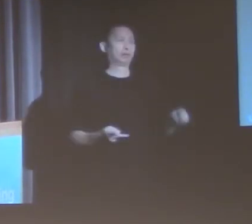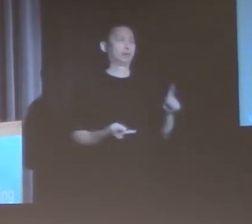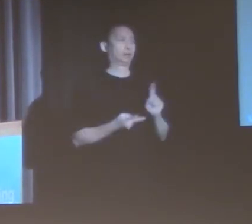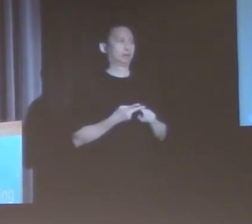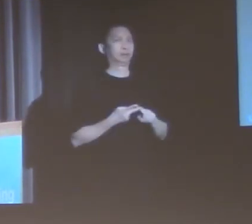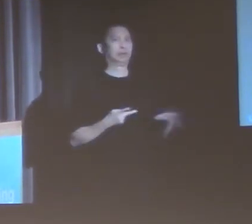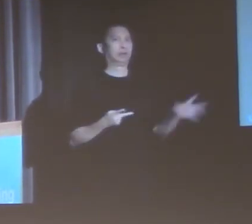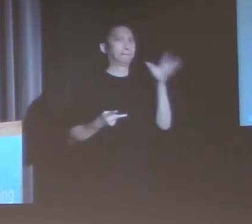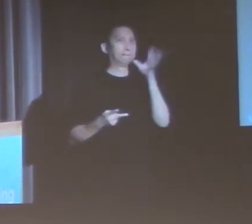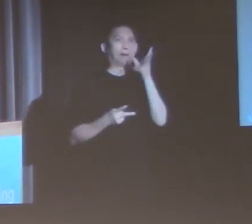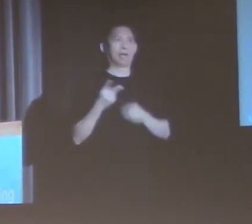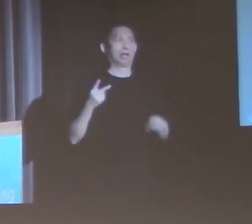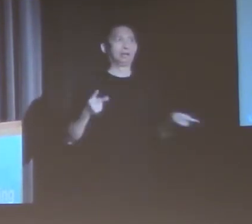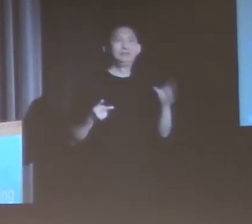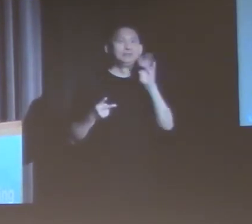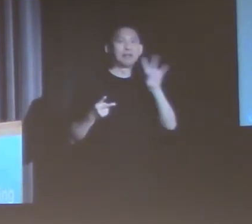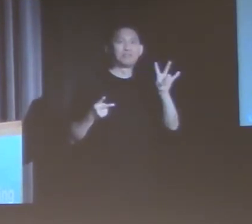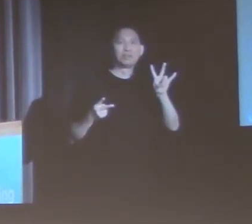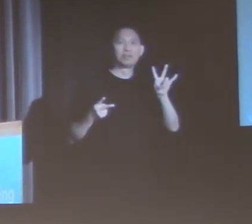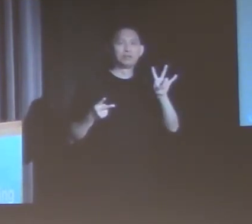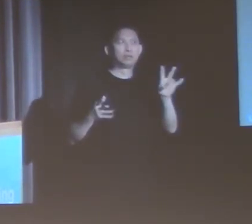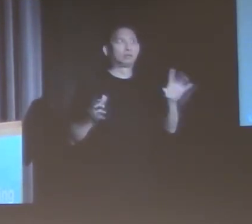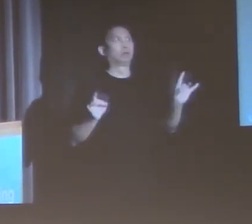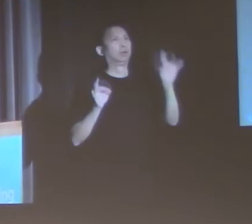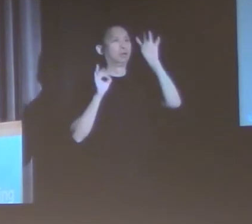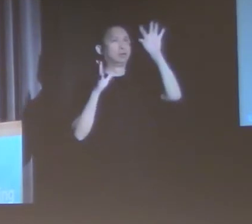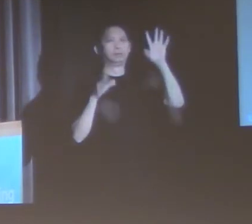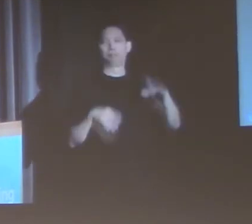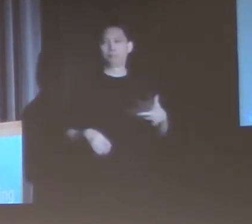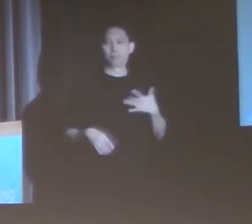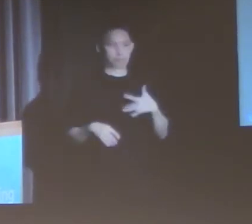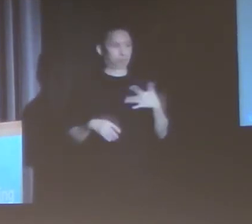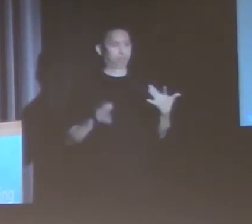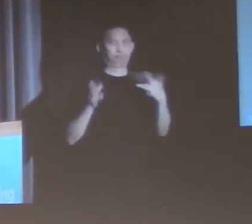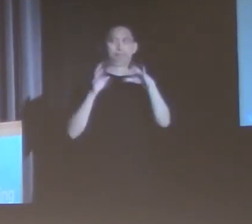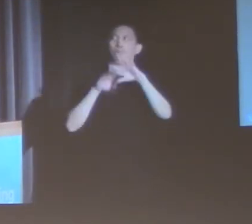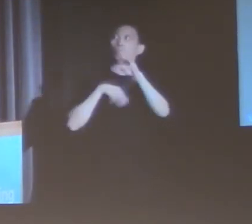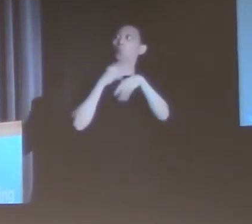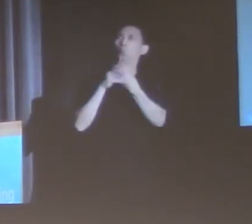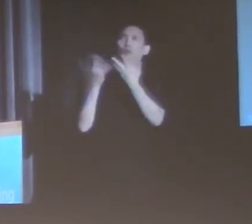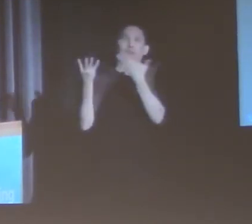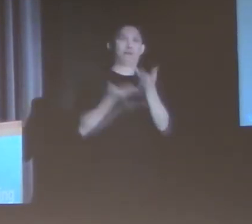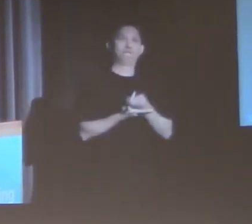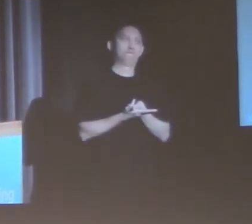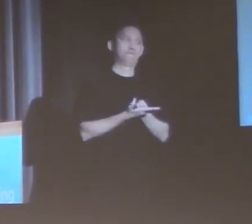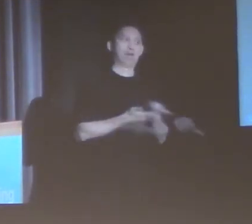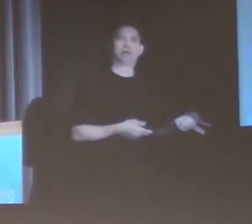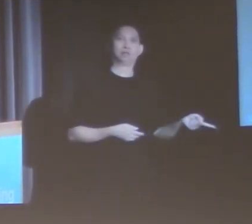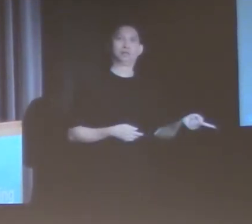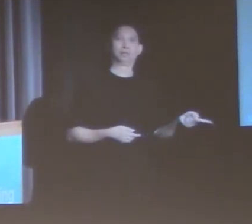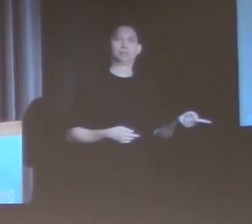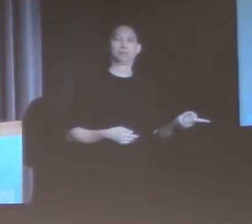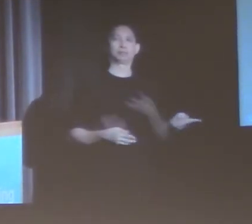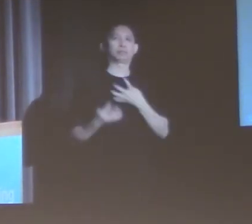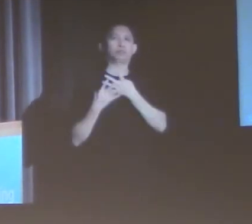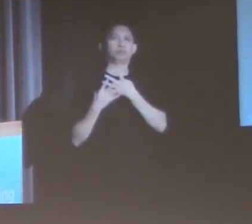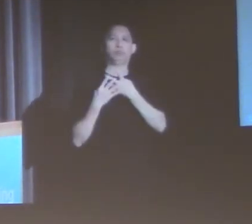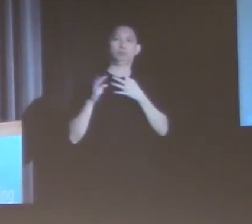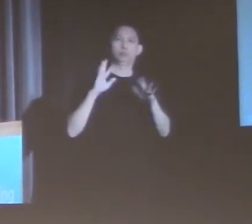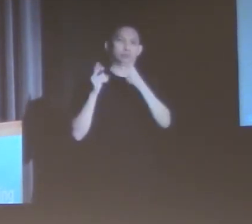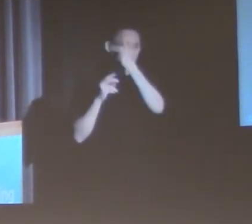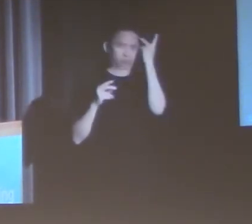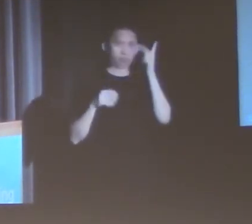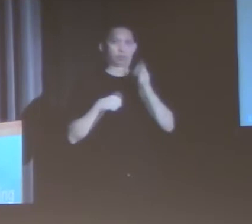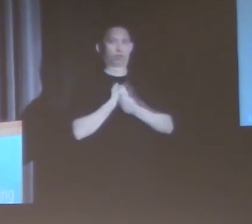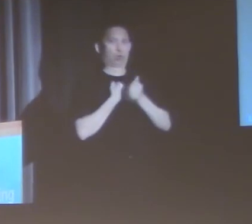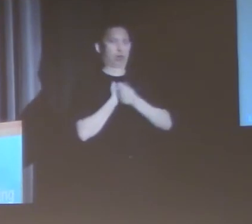so the impact and the failure of society, prison, had been following him his whole life. And I think the fact